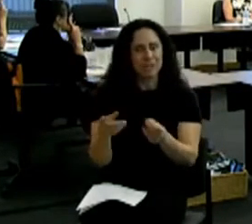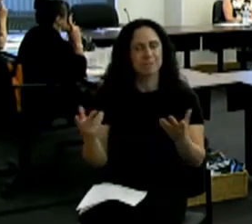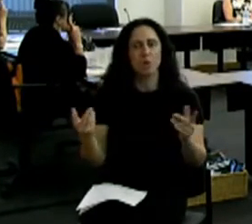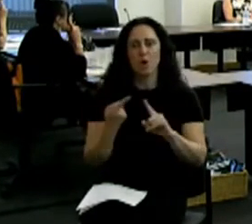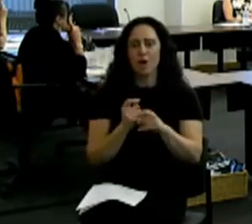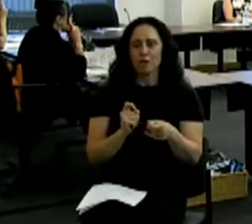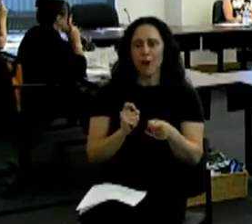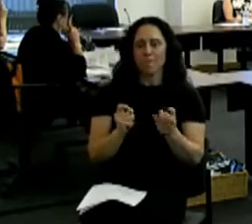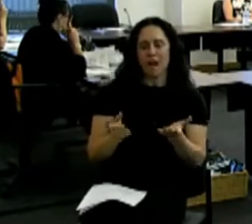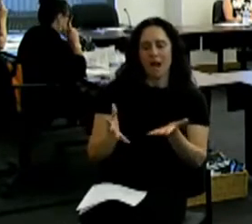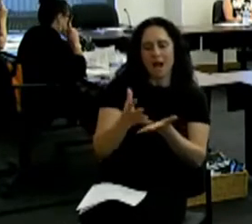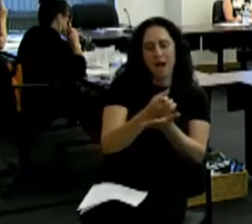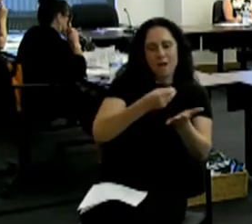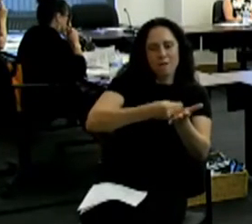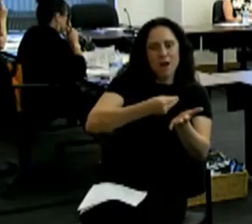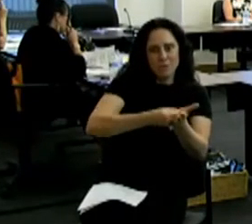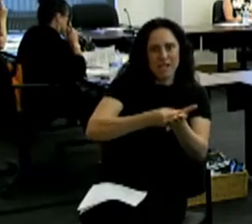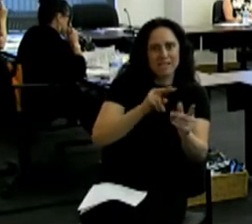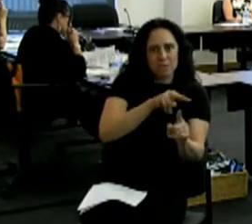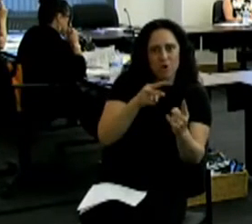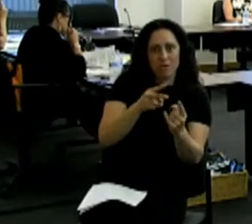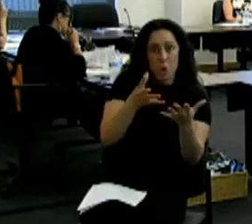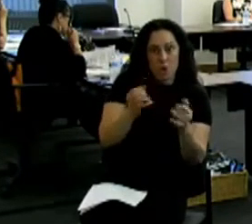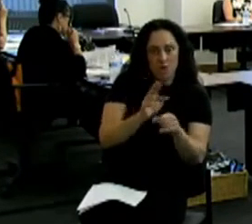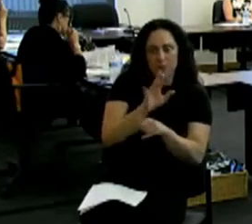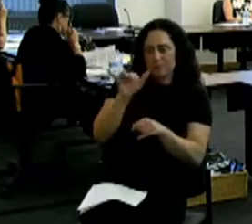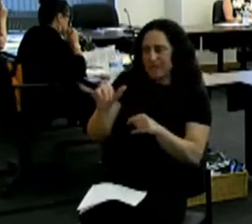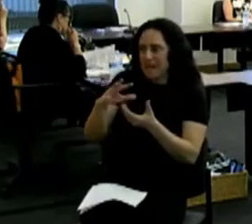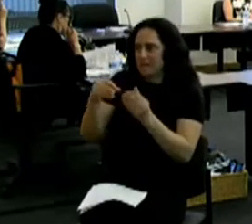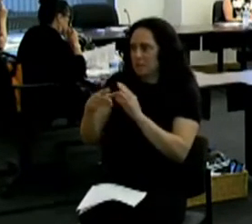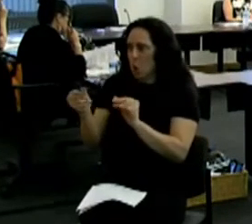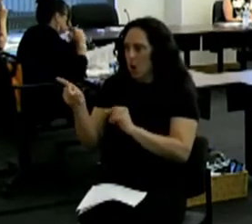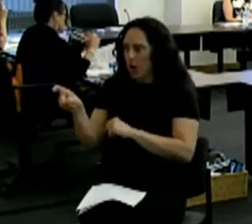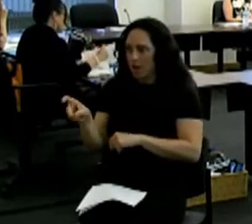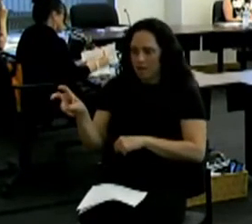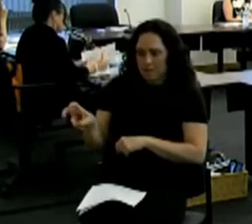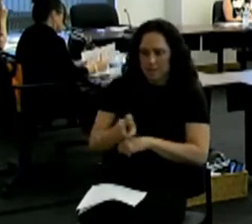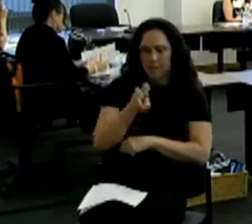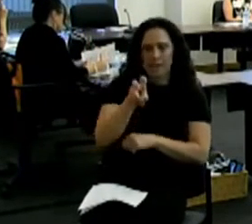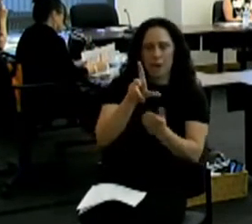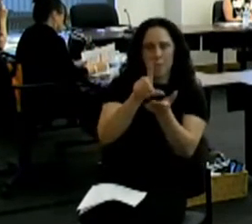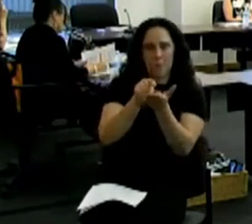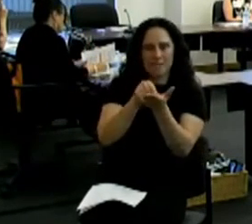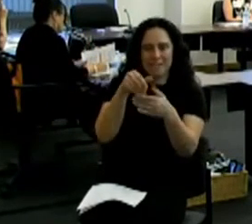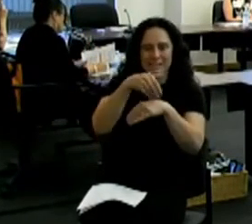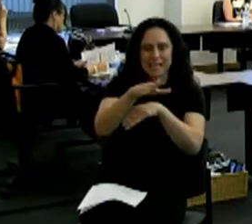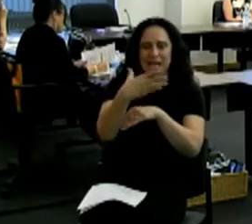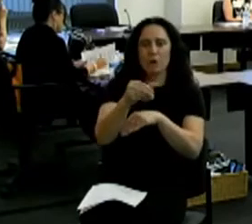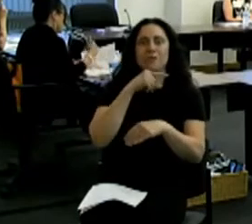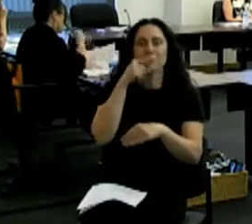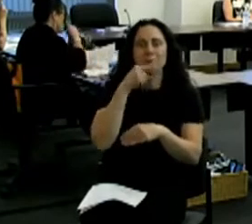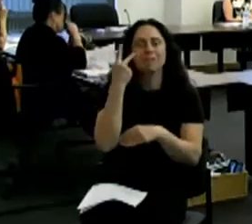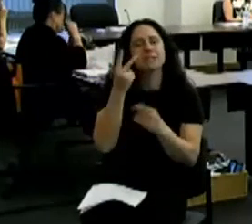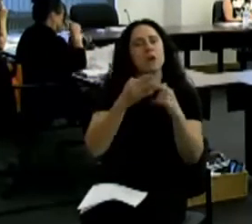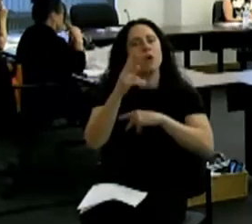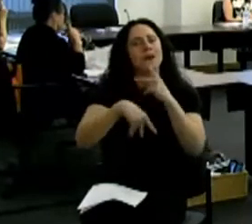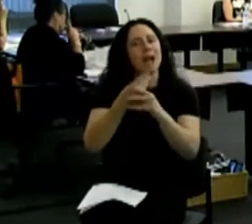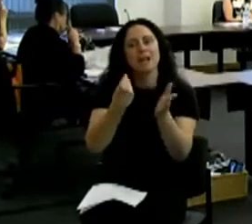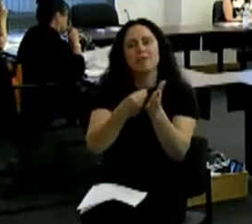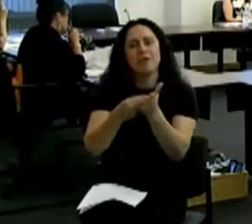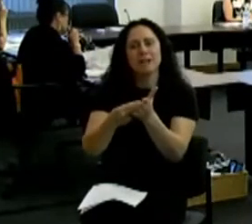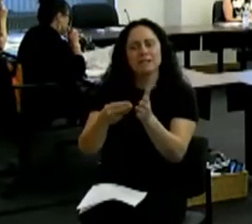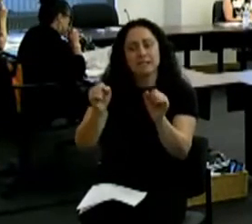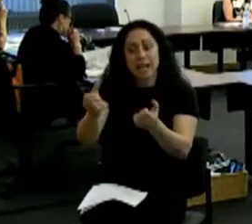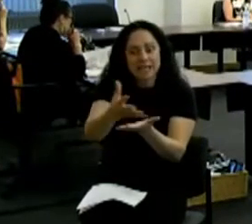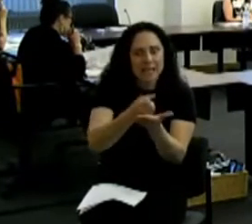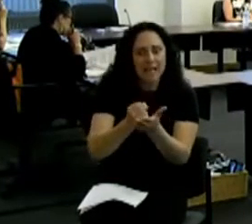a fundraising point of view, I wanted to take that story and put it out to the public to see what kind of funds we can get to